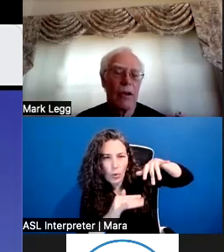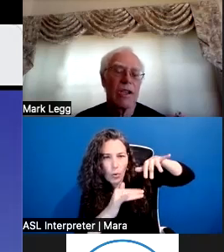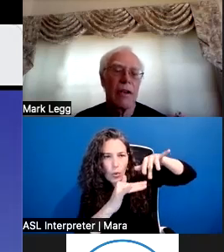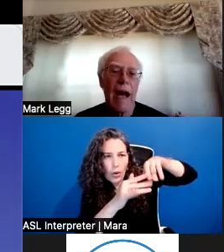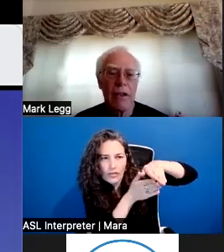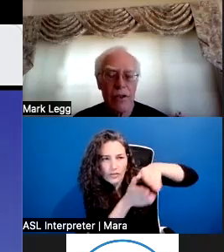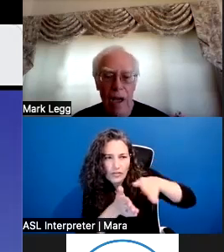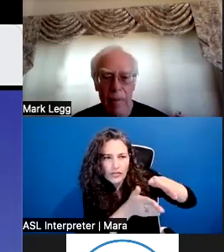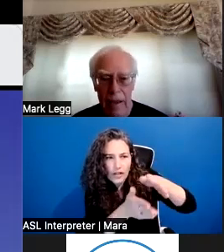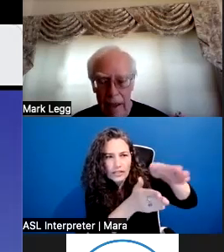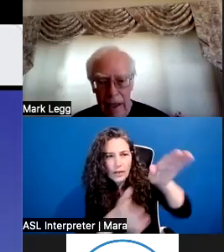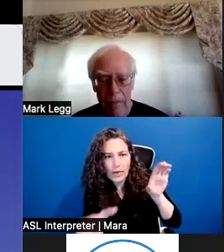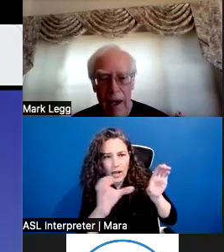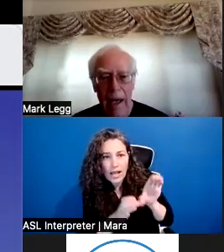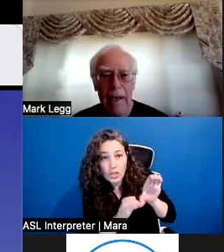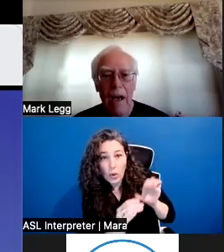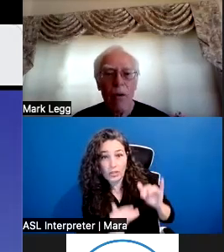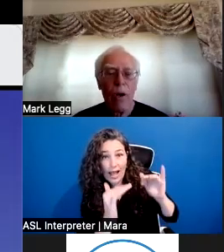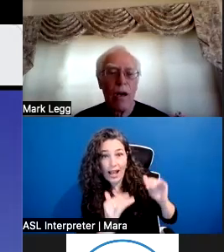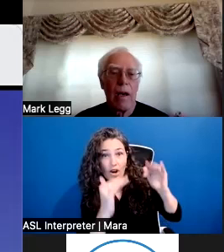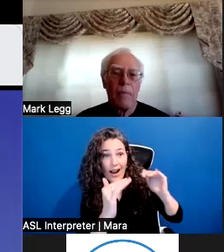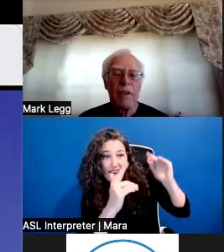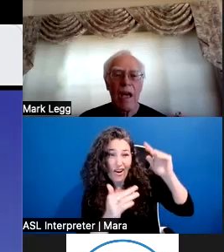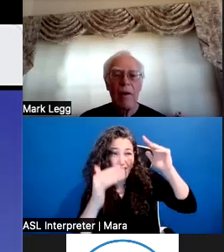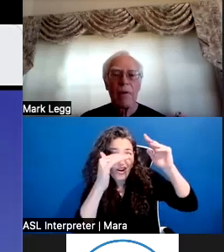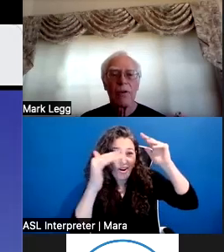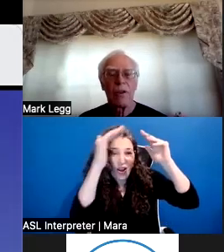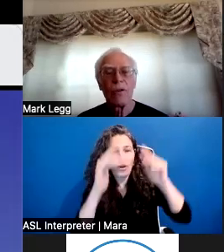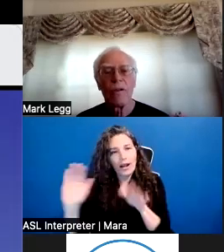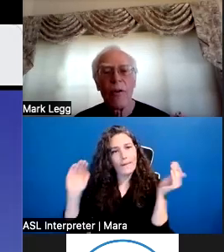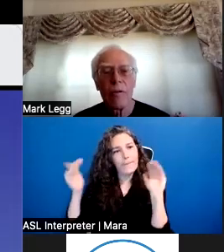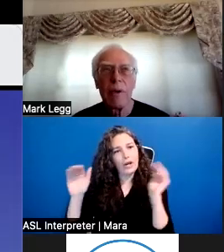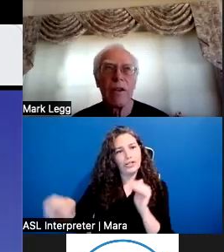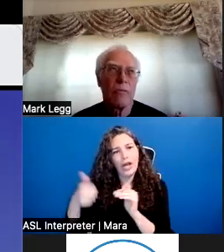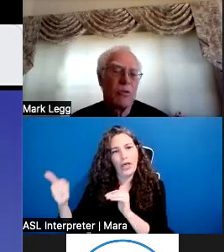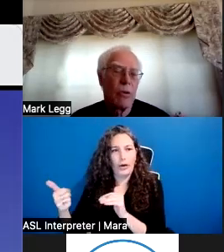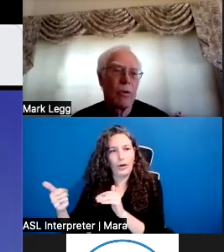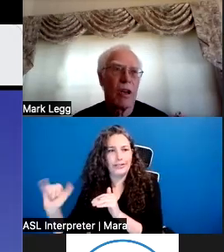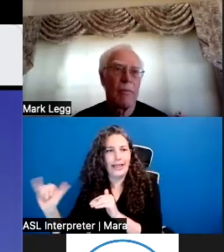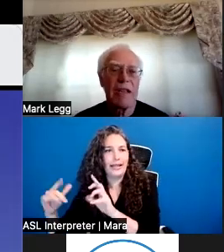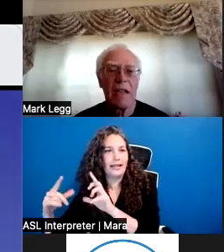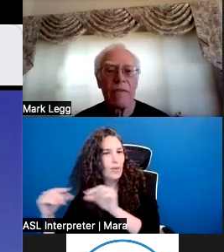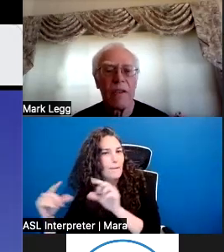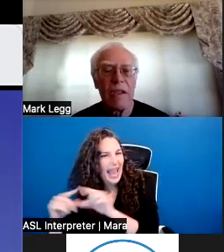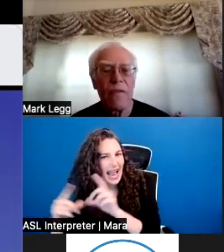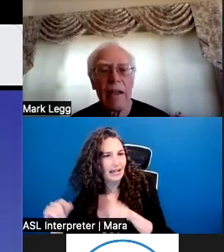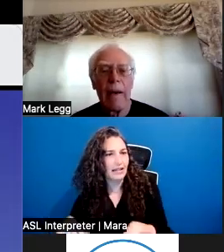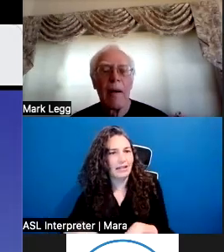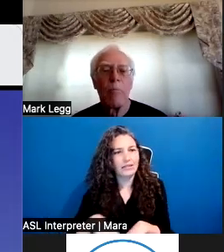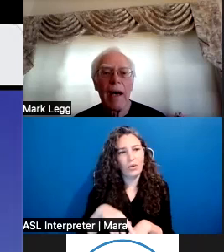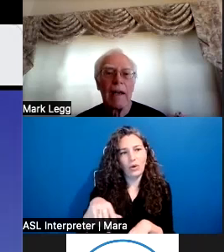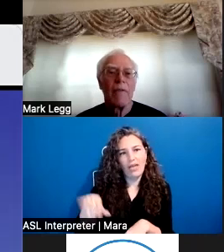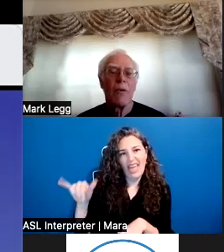the Okashiro Island tsunami in Japan, where the tsunami was only 2 to 4 meters, so we're talking about 10 to 15